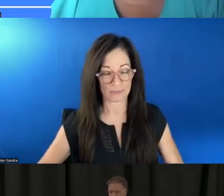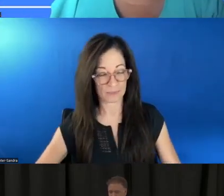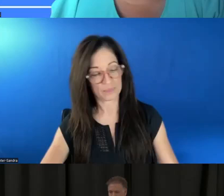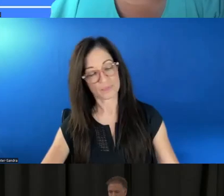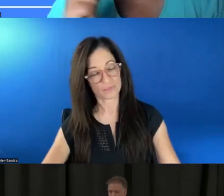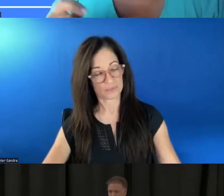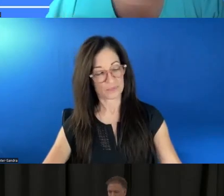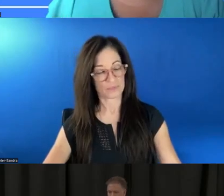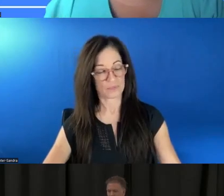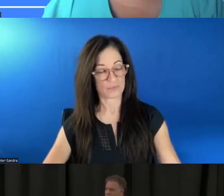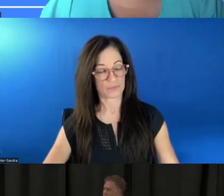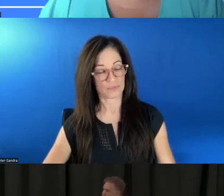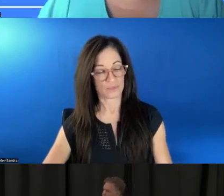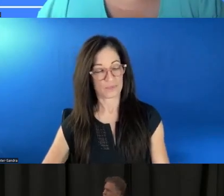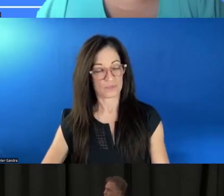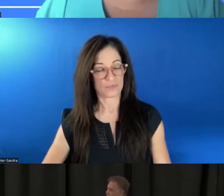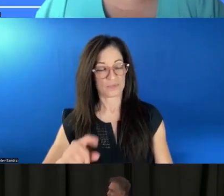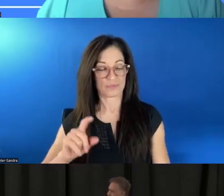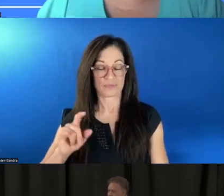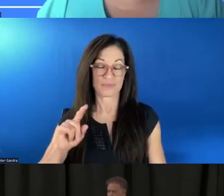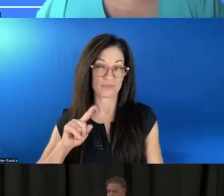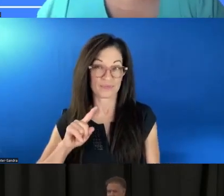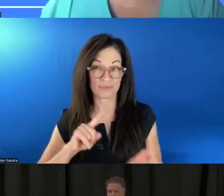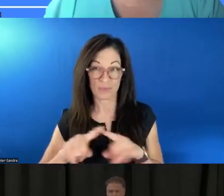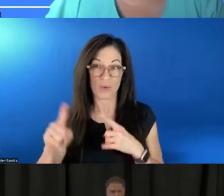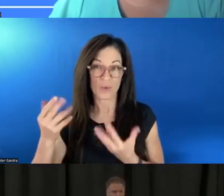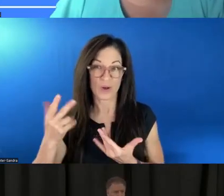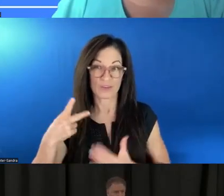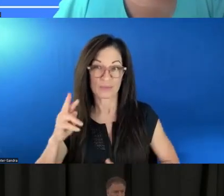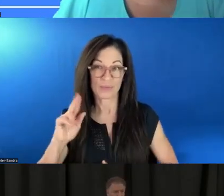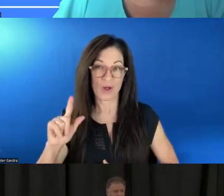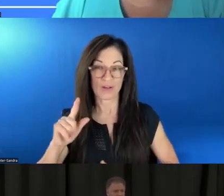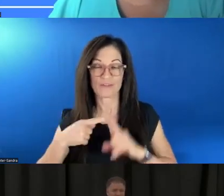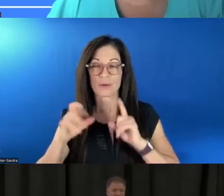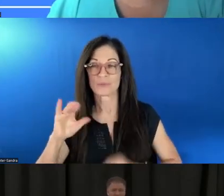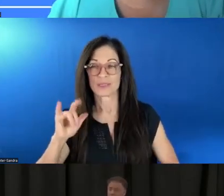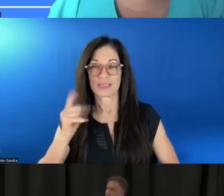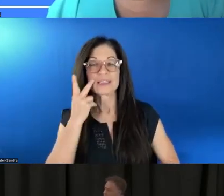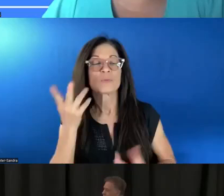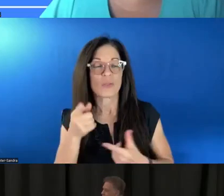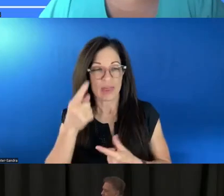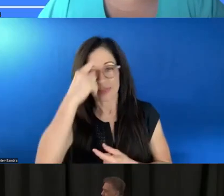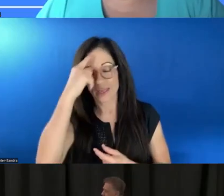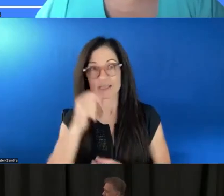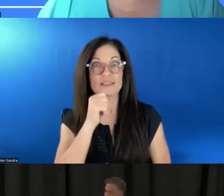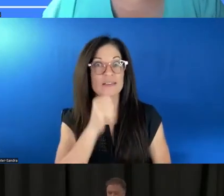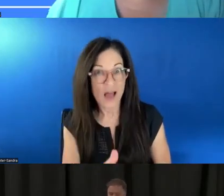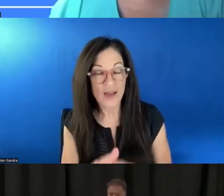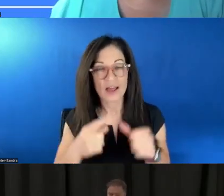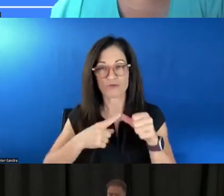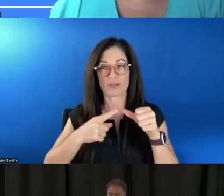going to hear from Paul and the team at a CIT conference to see what they think is not an original